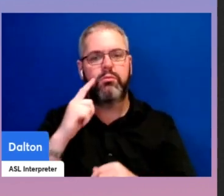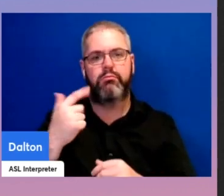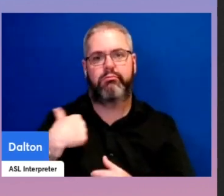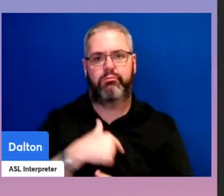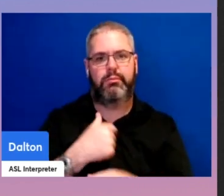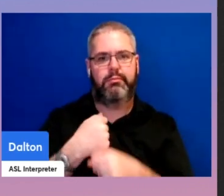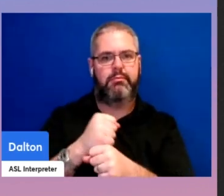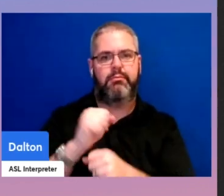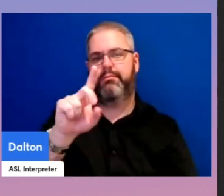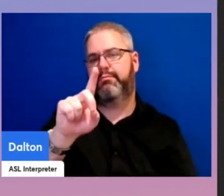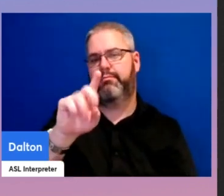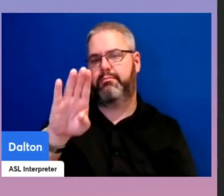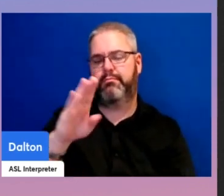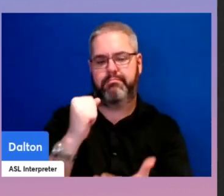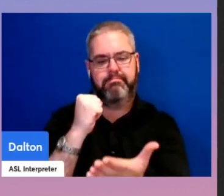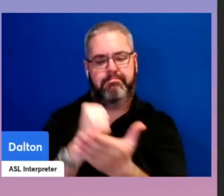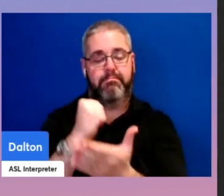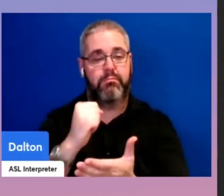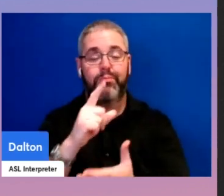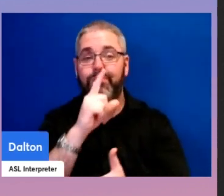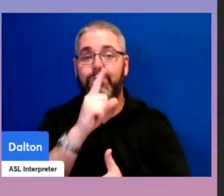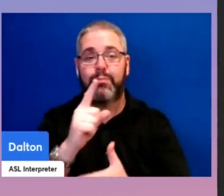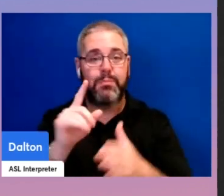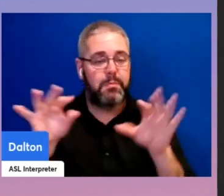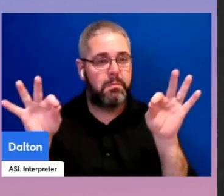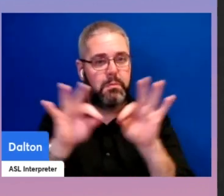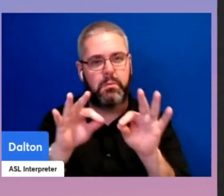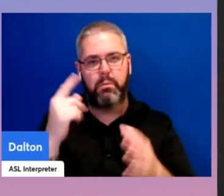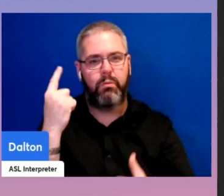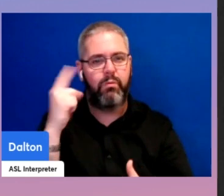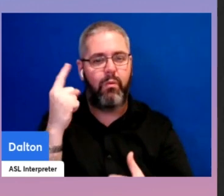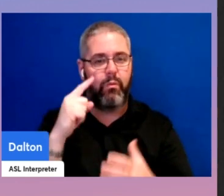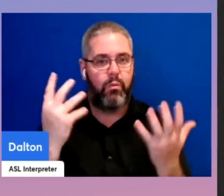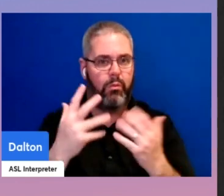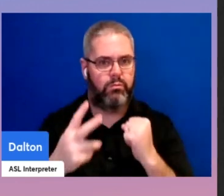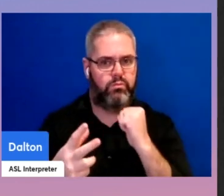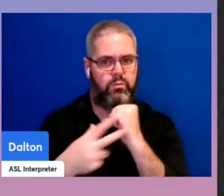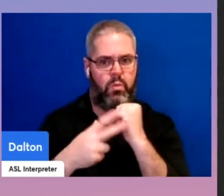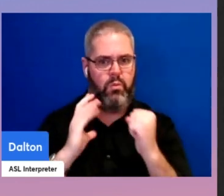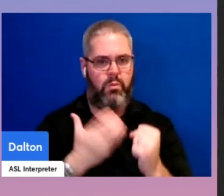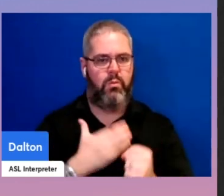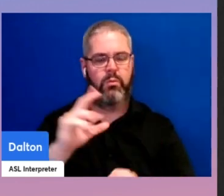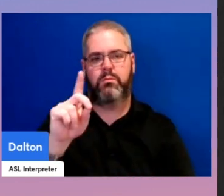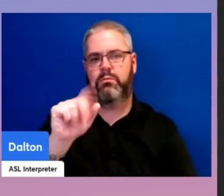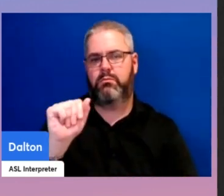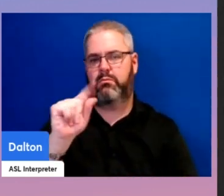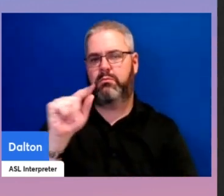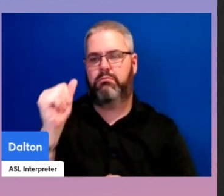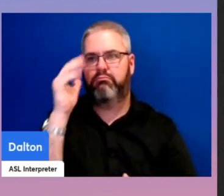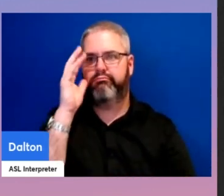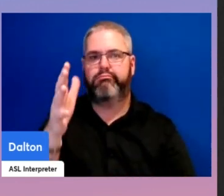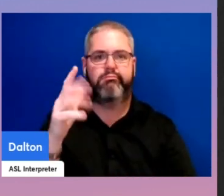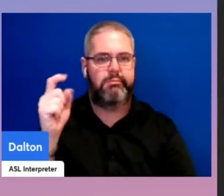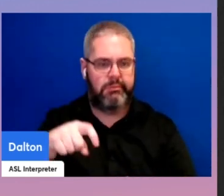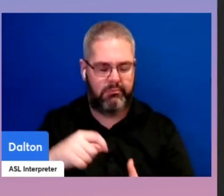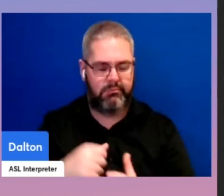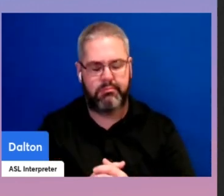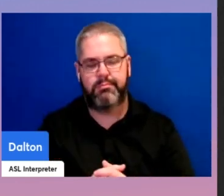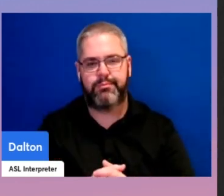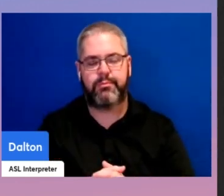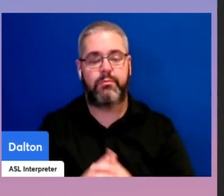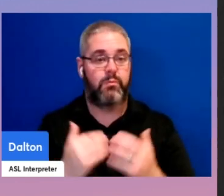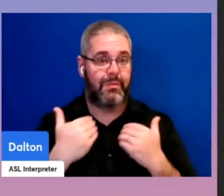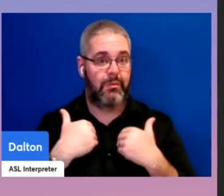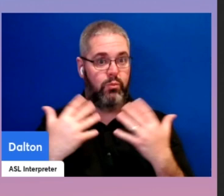And we're going to need this really for storing our data eventually. So what we have here is that we're going to go